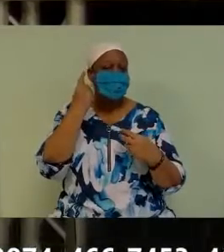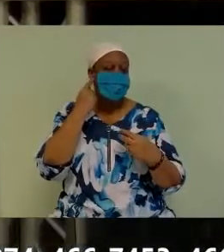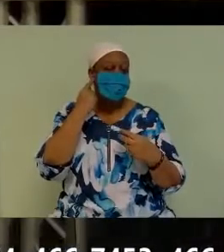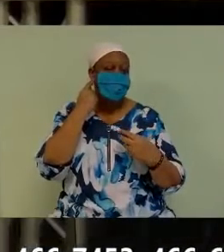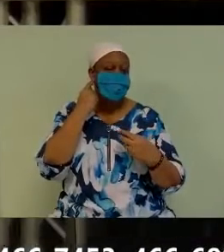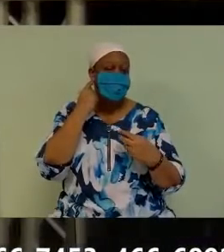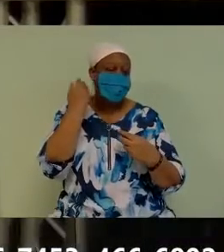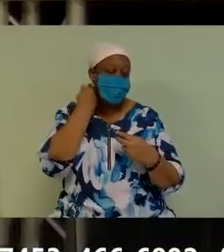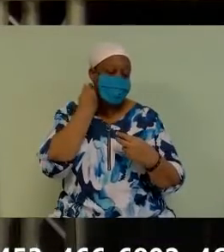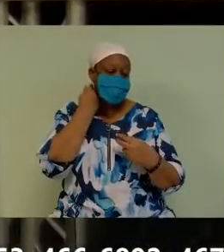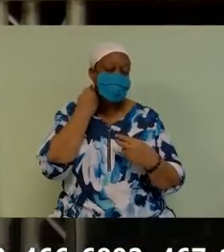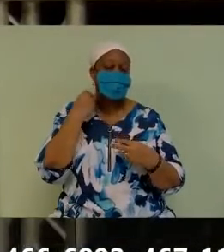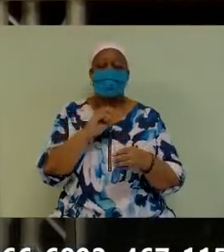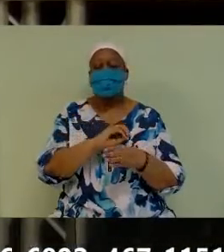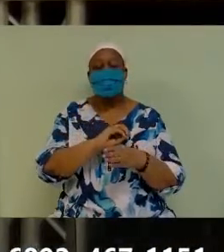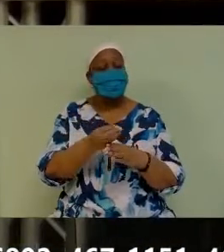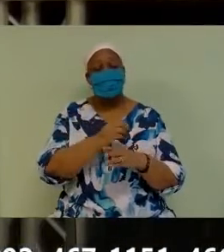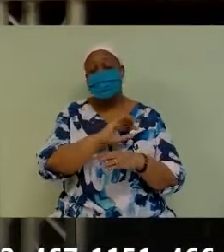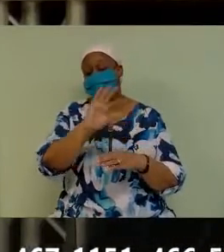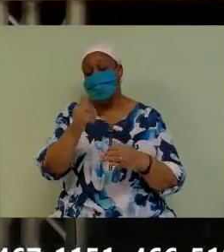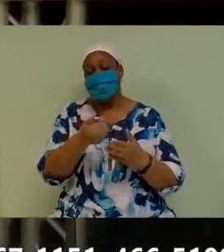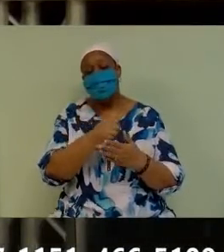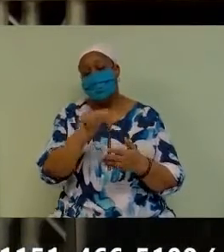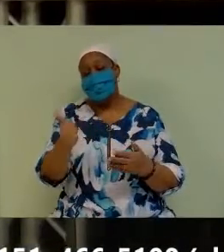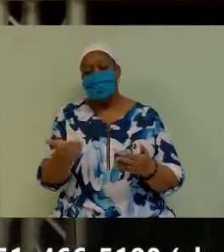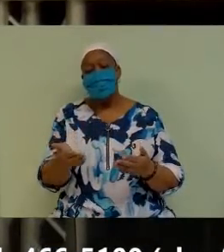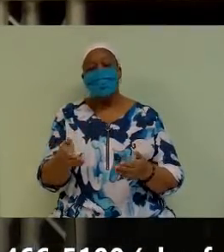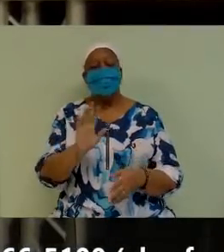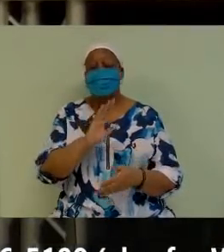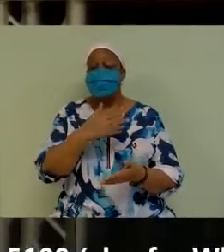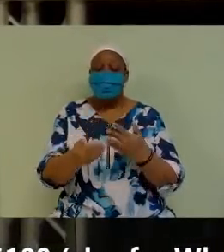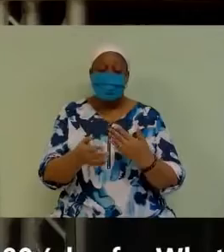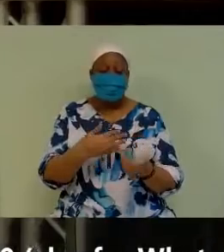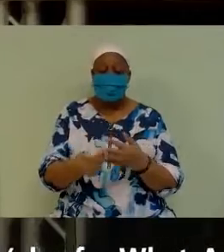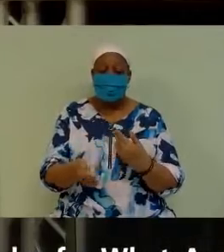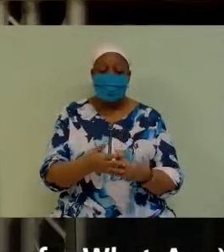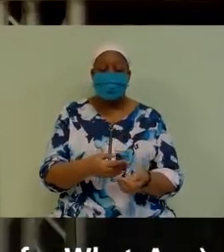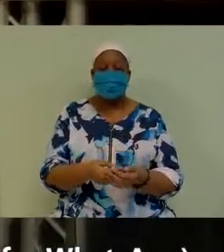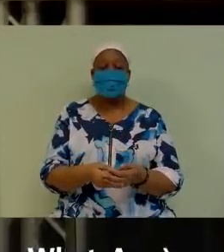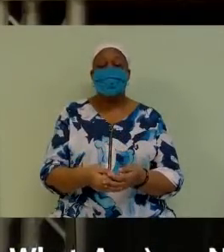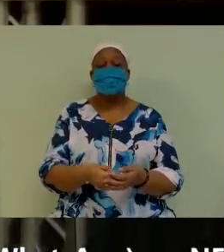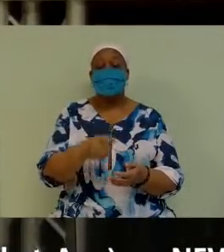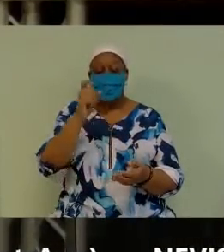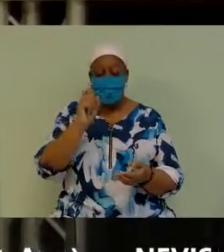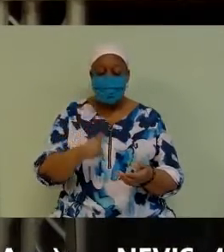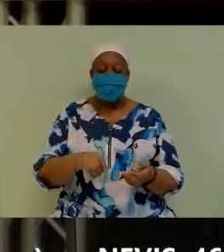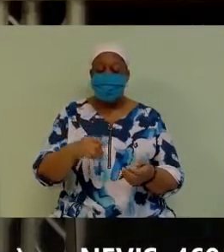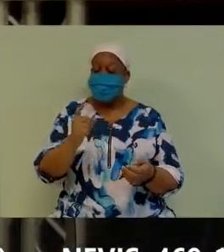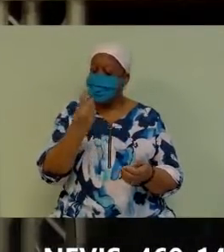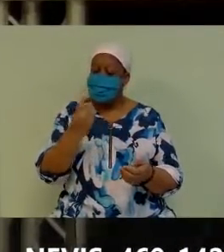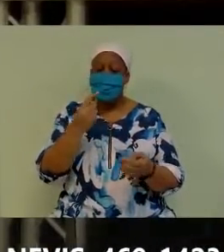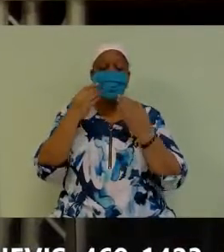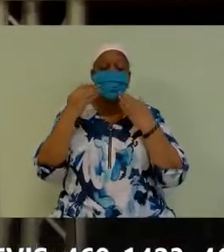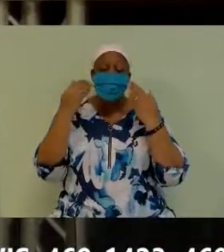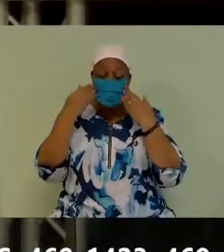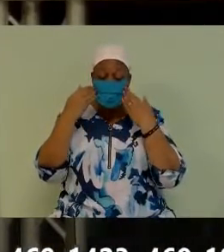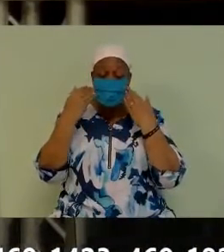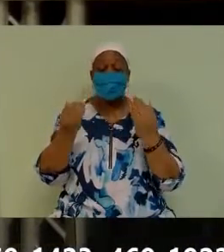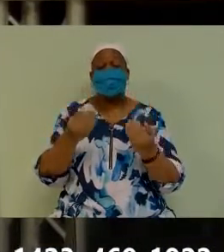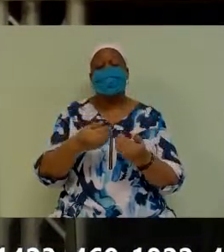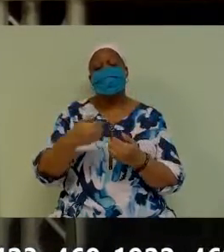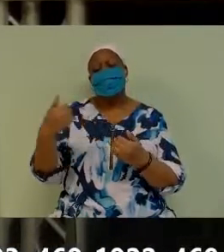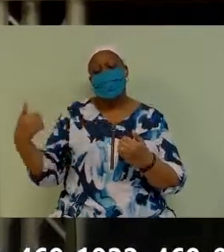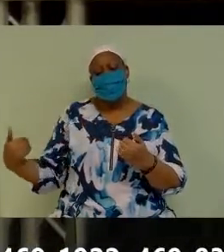can transmit it to someone else, and the social distancing. So nothing has changed in the non-pharmaceutical measures that